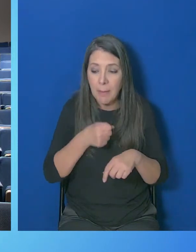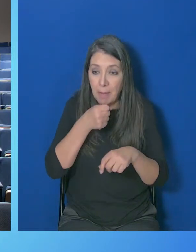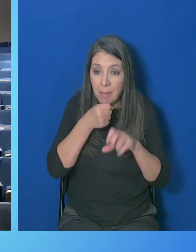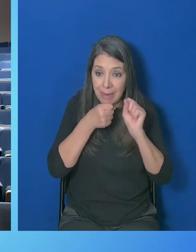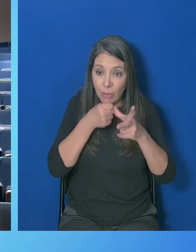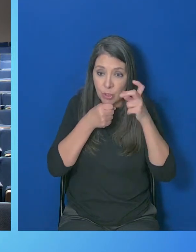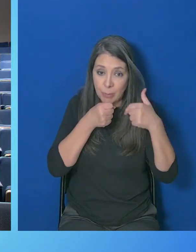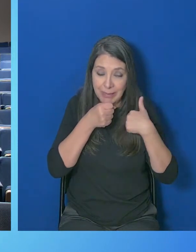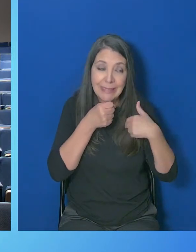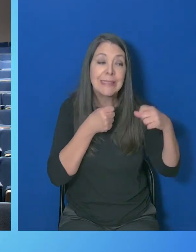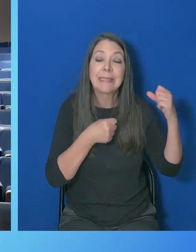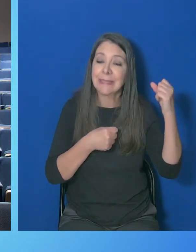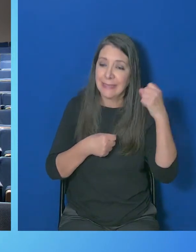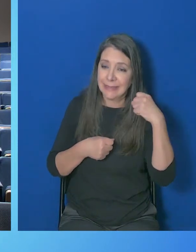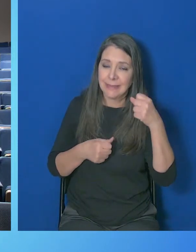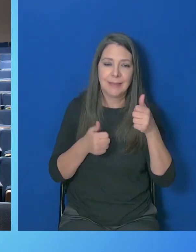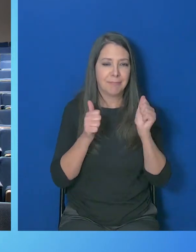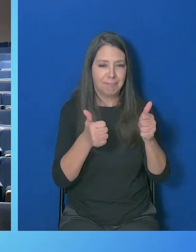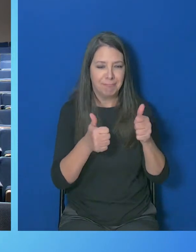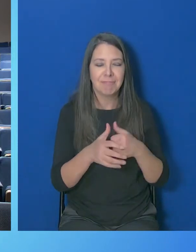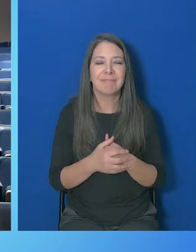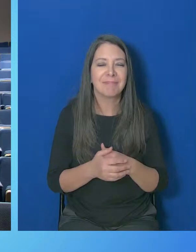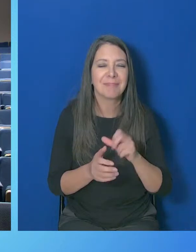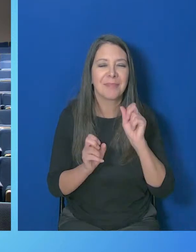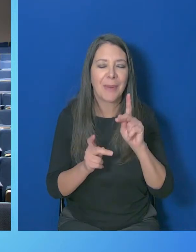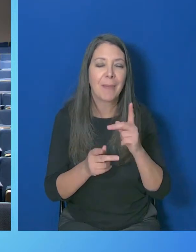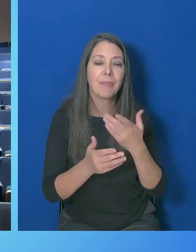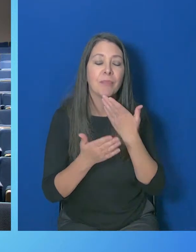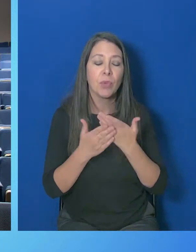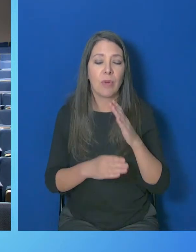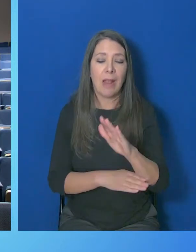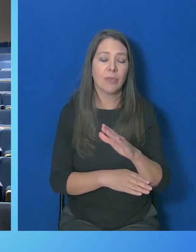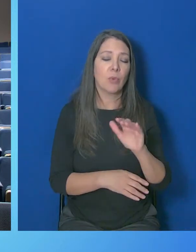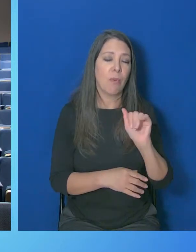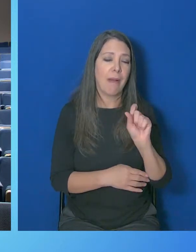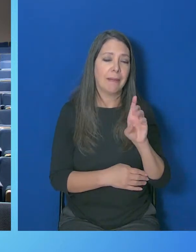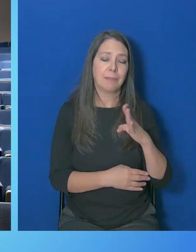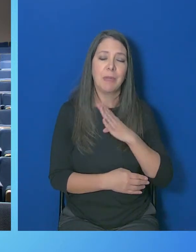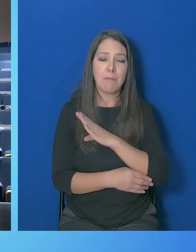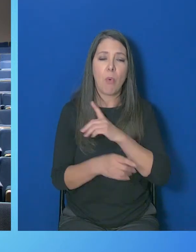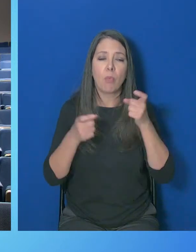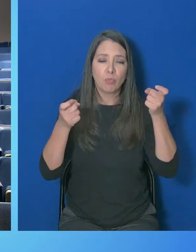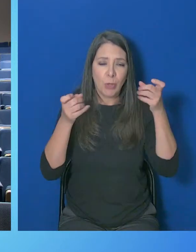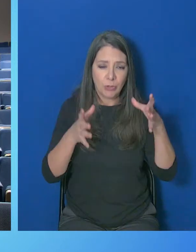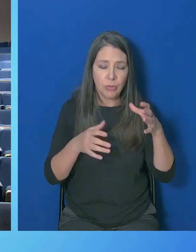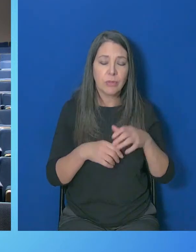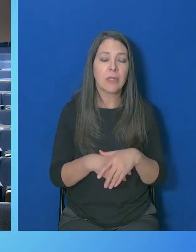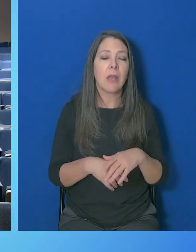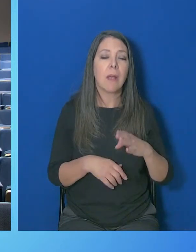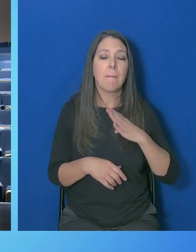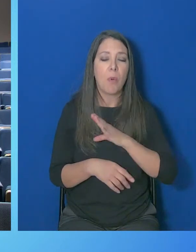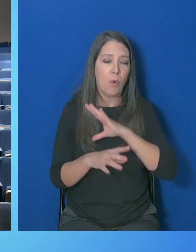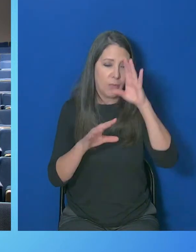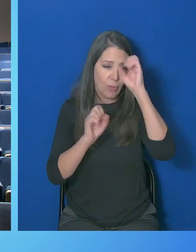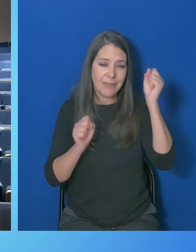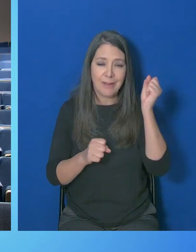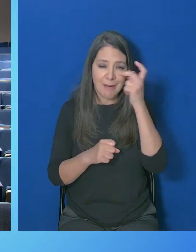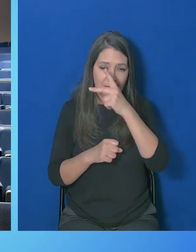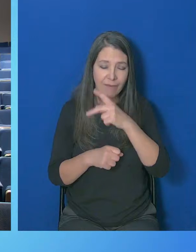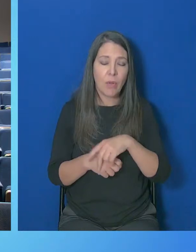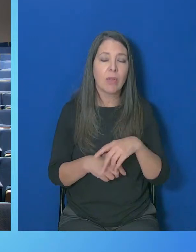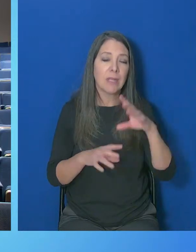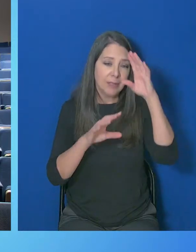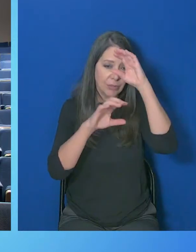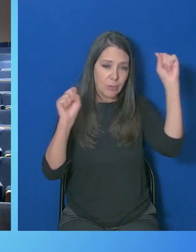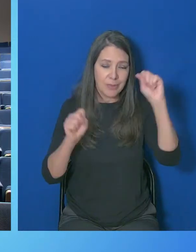Yes. Okay. All right. Very good. Good afternoon, ASDB Board of Directors, Board President Kneifel, Superintendent